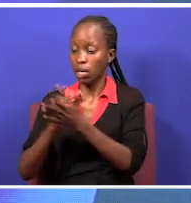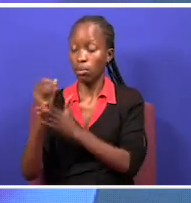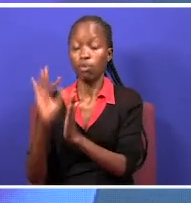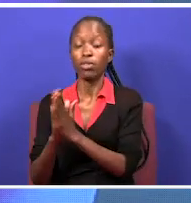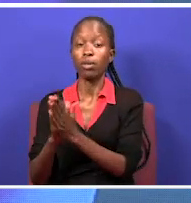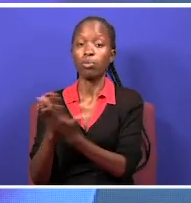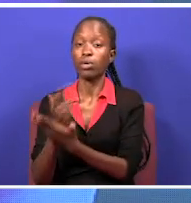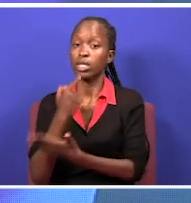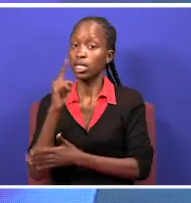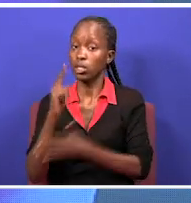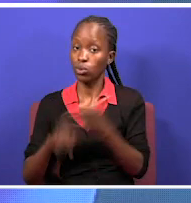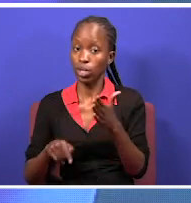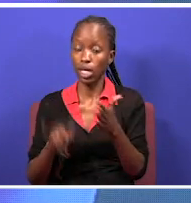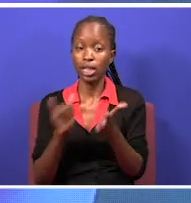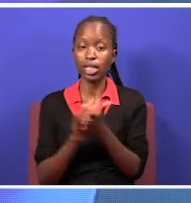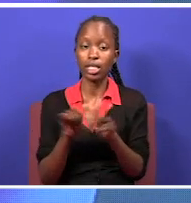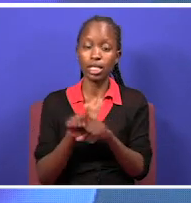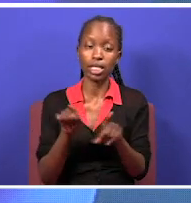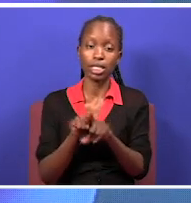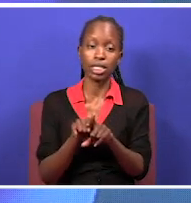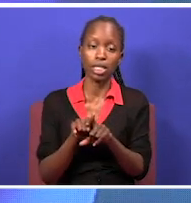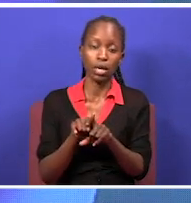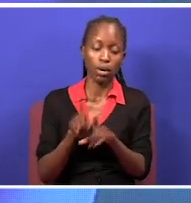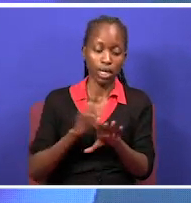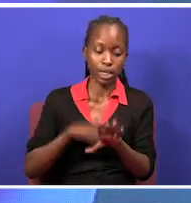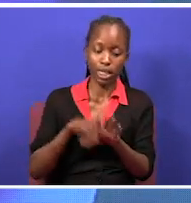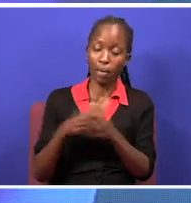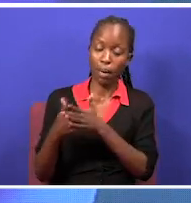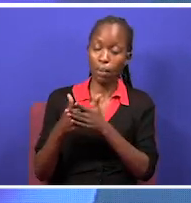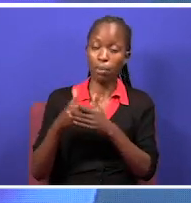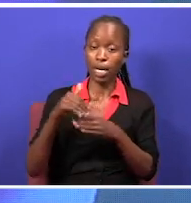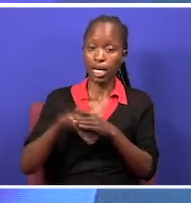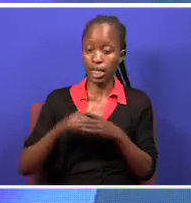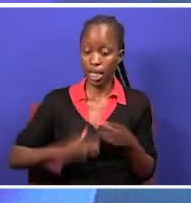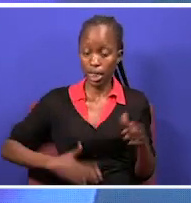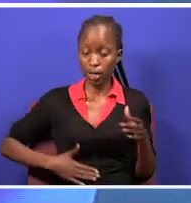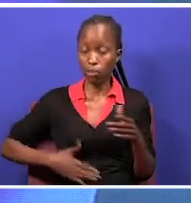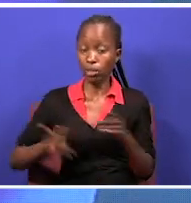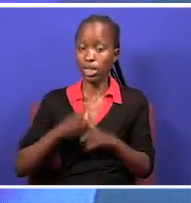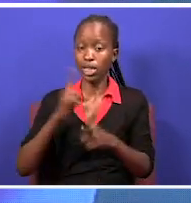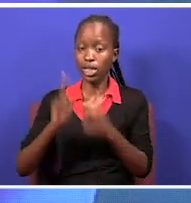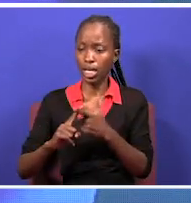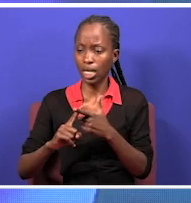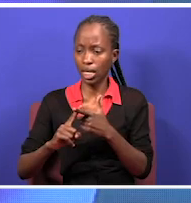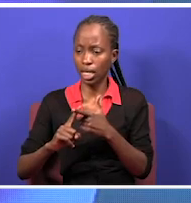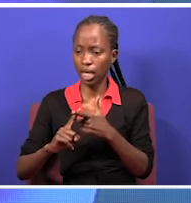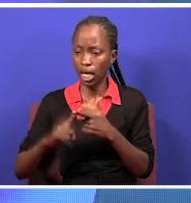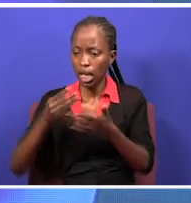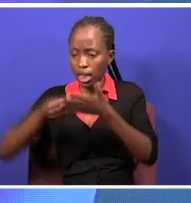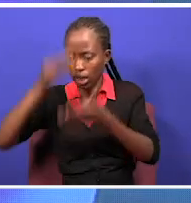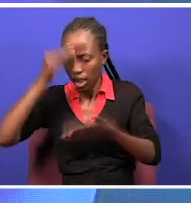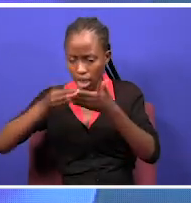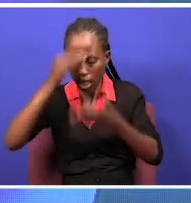are telling us that even before, when a child is in the womb, they pick up some of the things